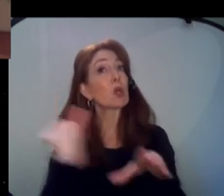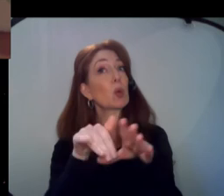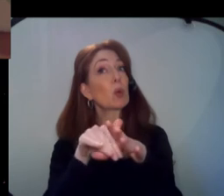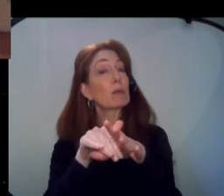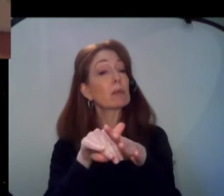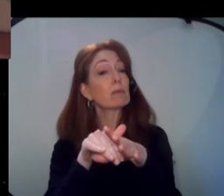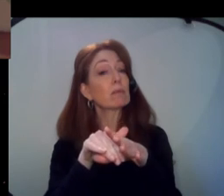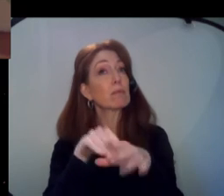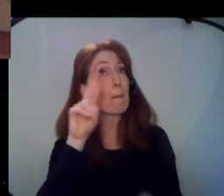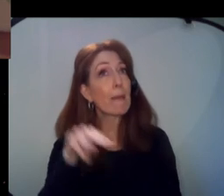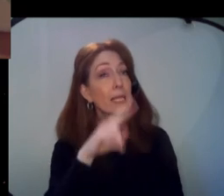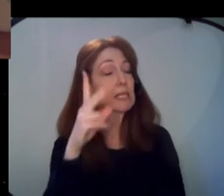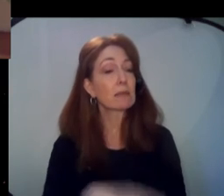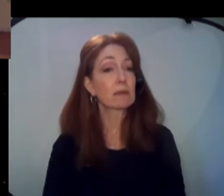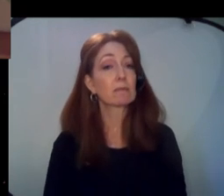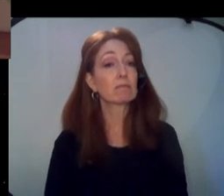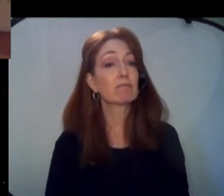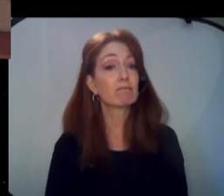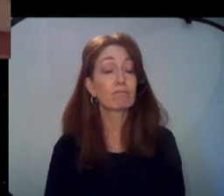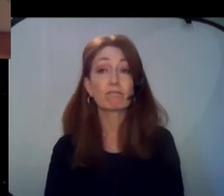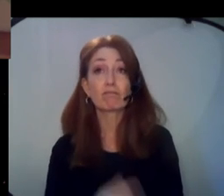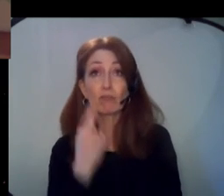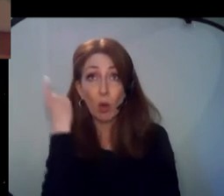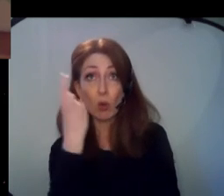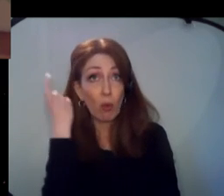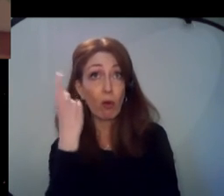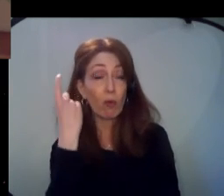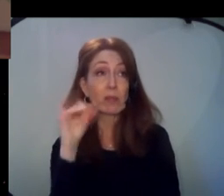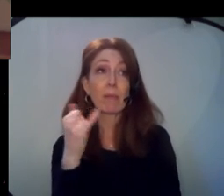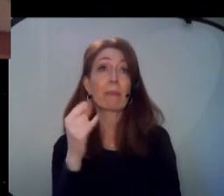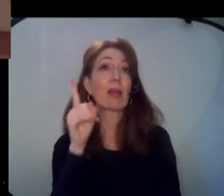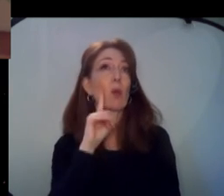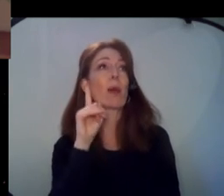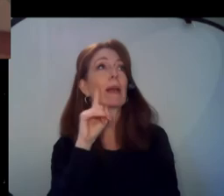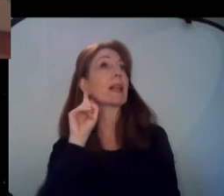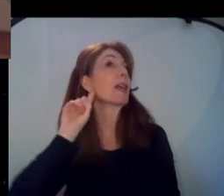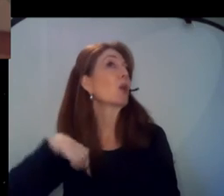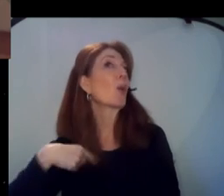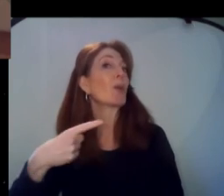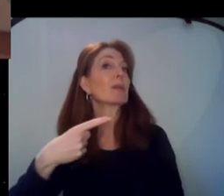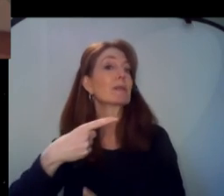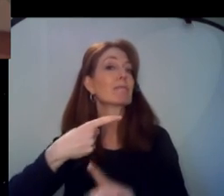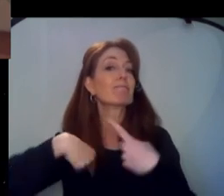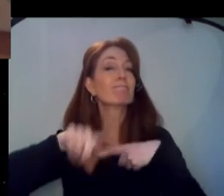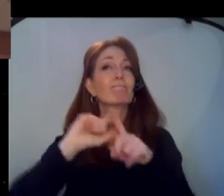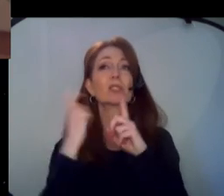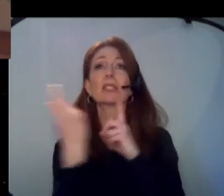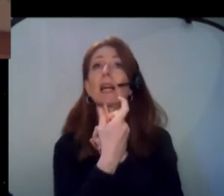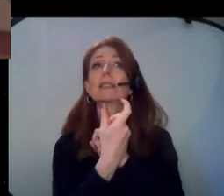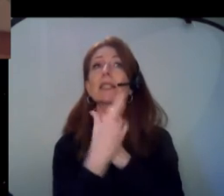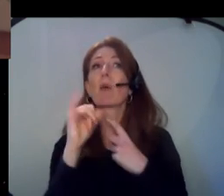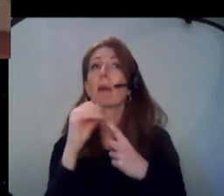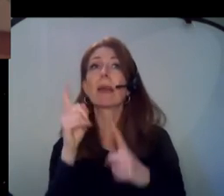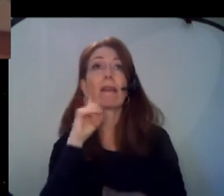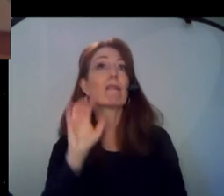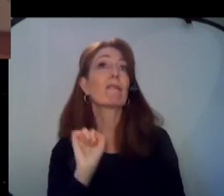of her trying to surface women who are often overlooked in society at that time, or if there might be some kind of feminist angle as to why